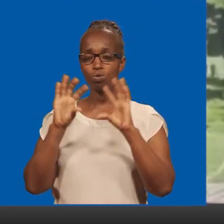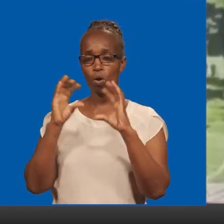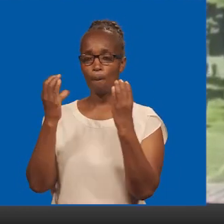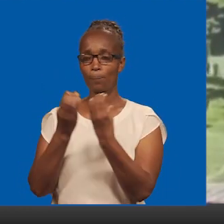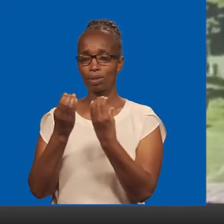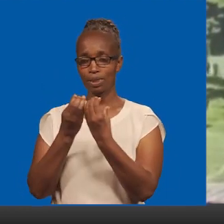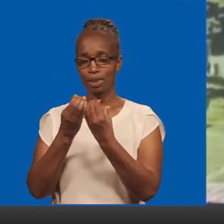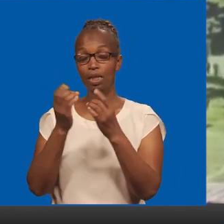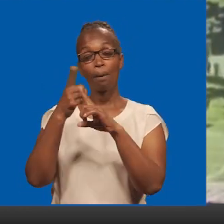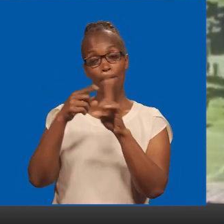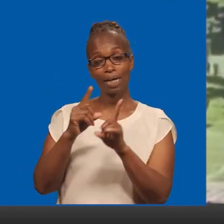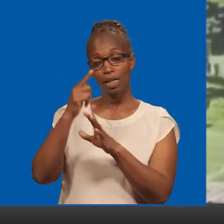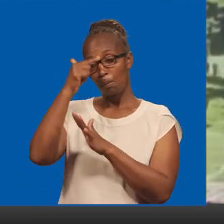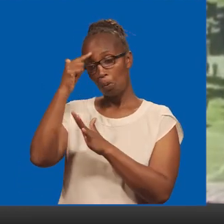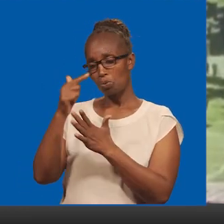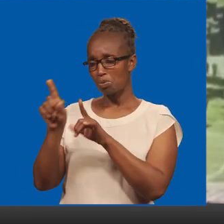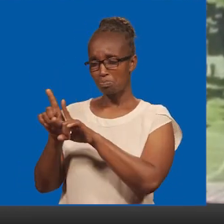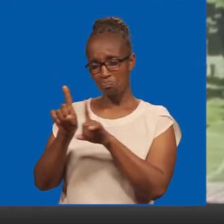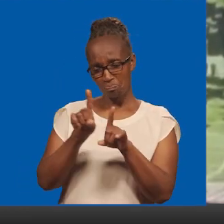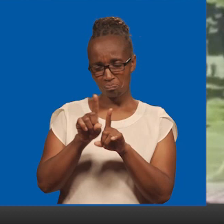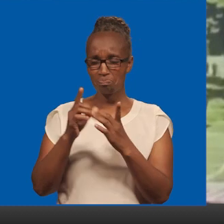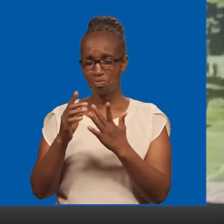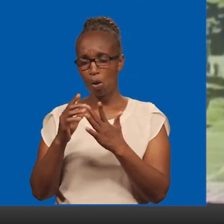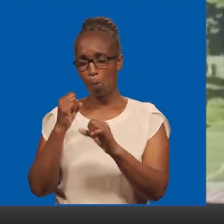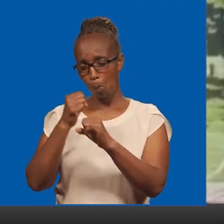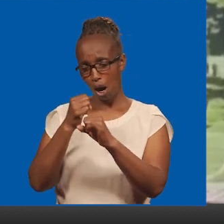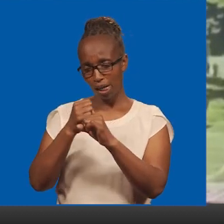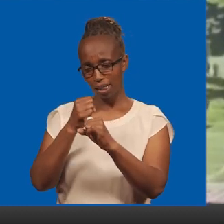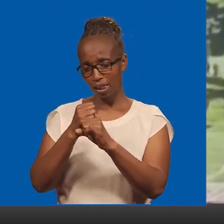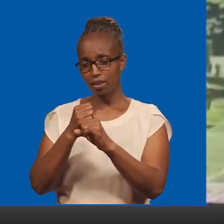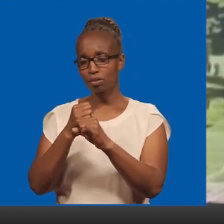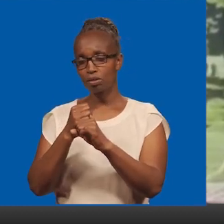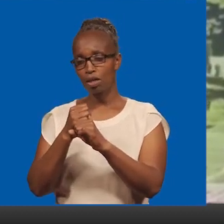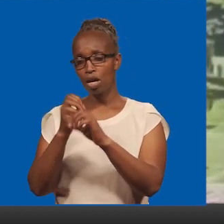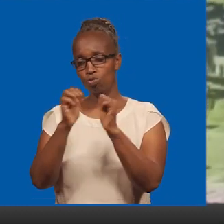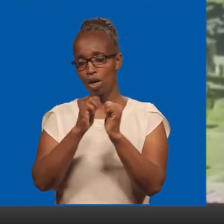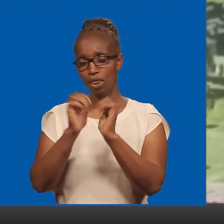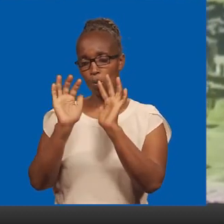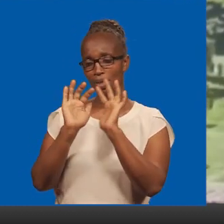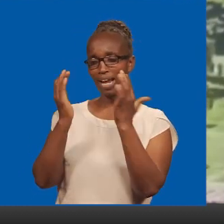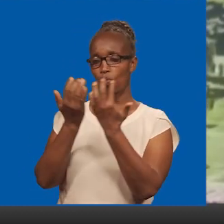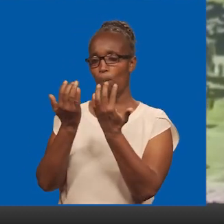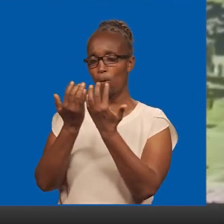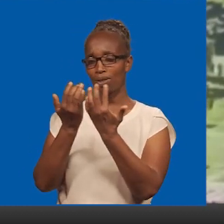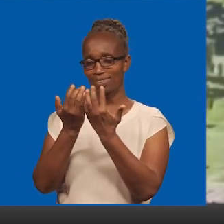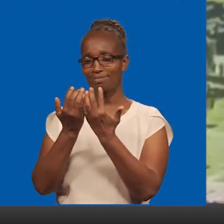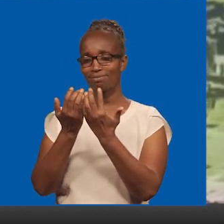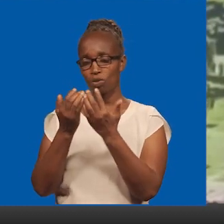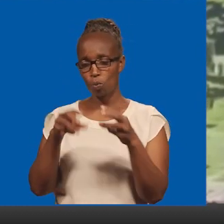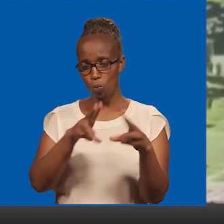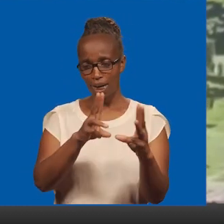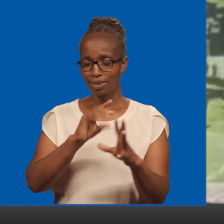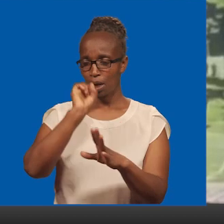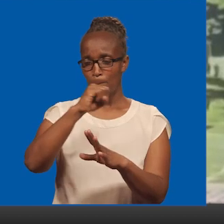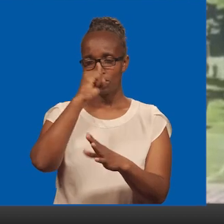communities, but because we are also tied to humanitarian efforts and the global aspect, you cannot chase them